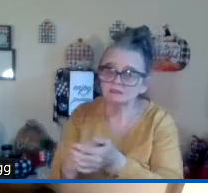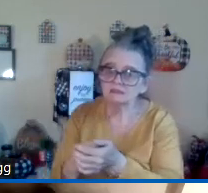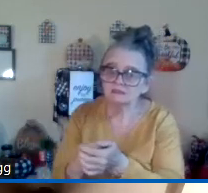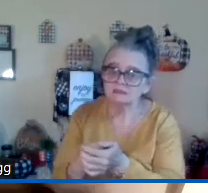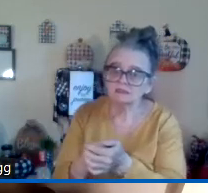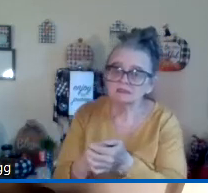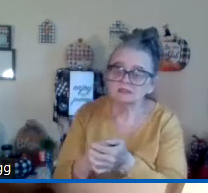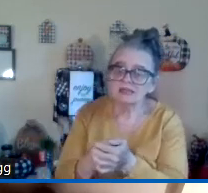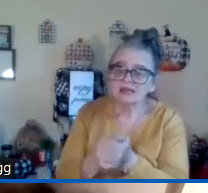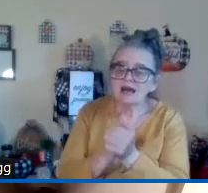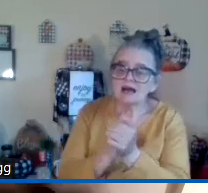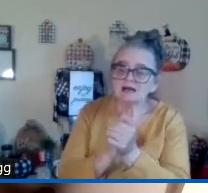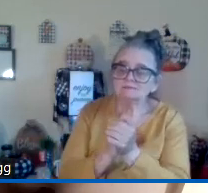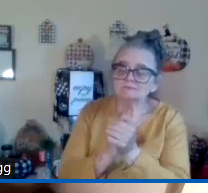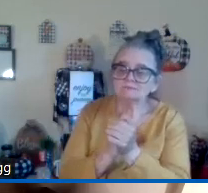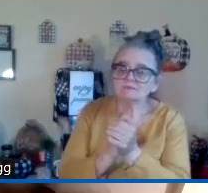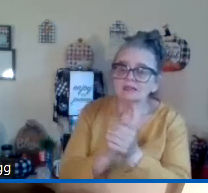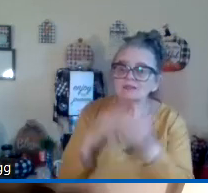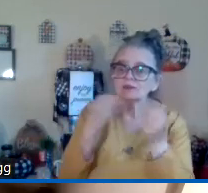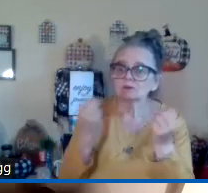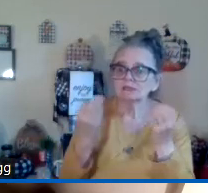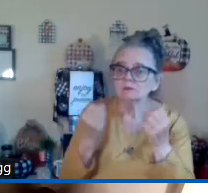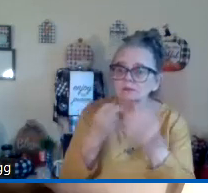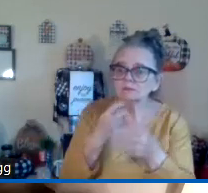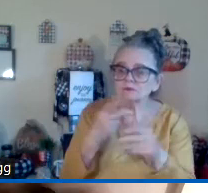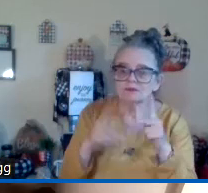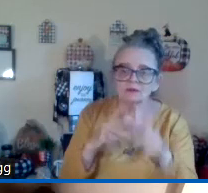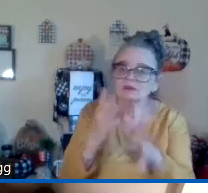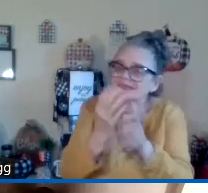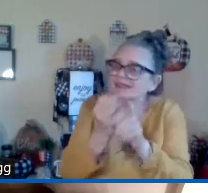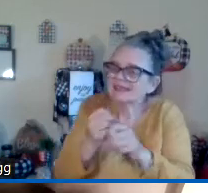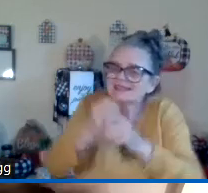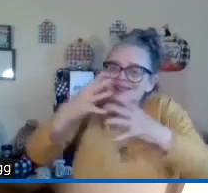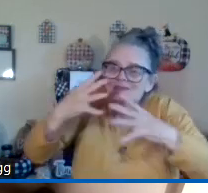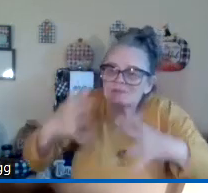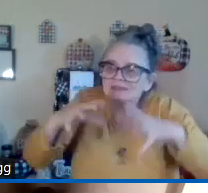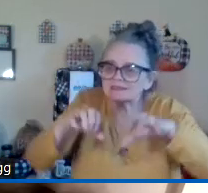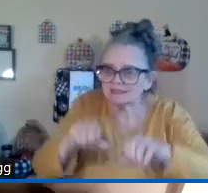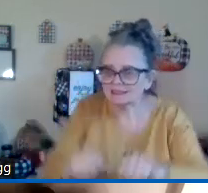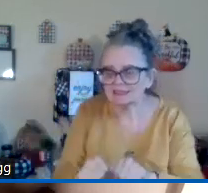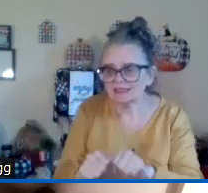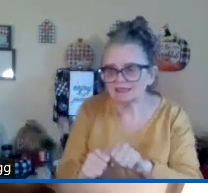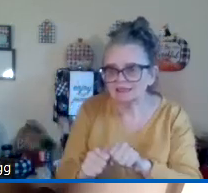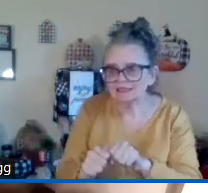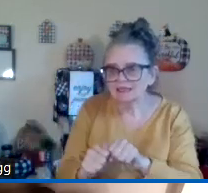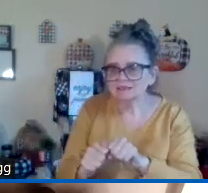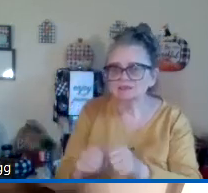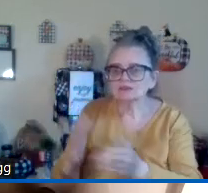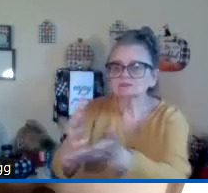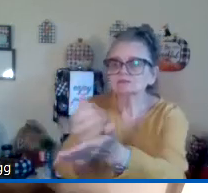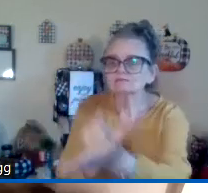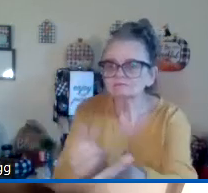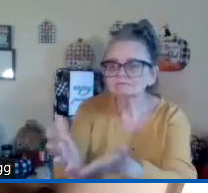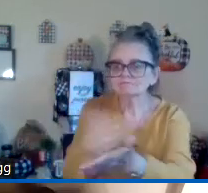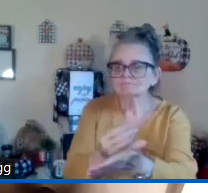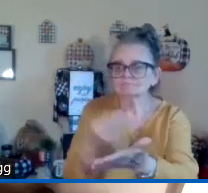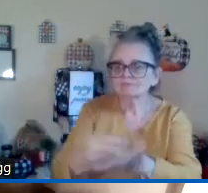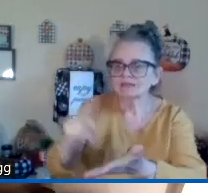money, and there are many people, they want to get as much as they can get. So they'll